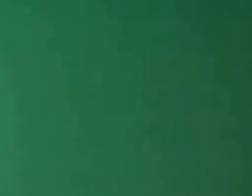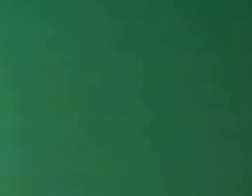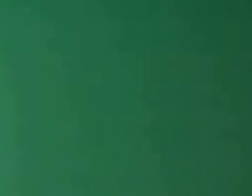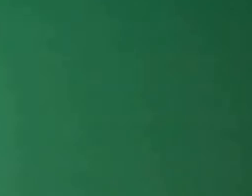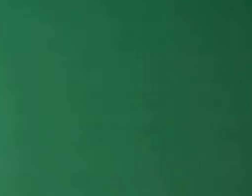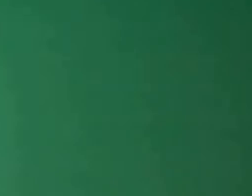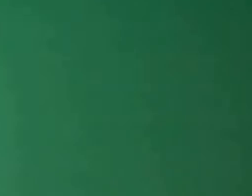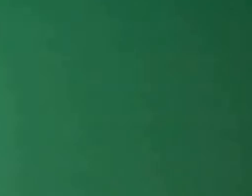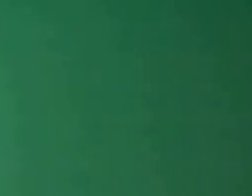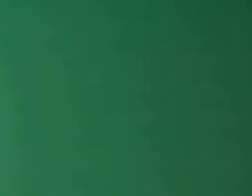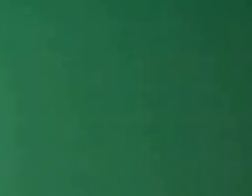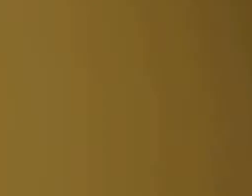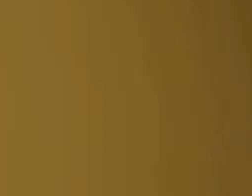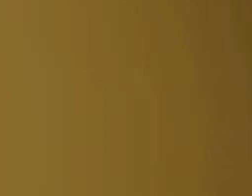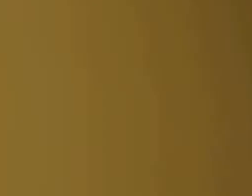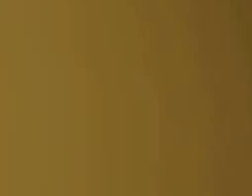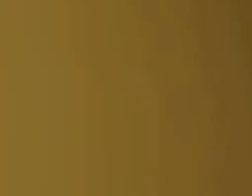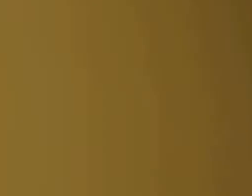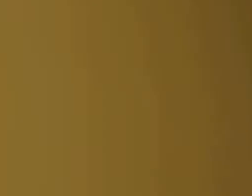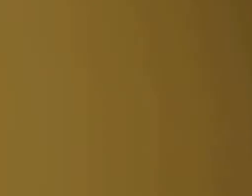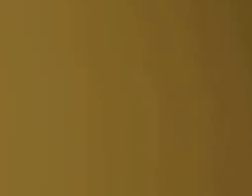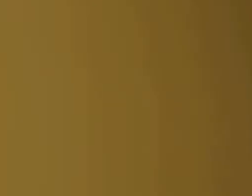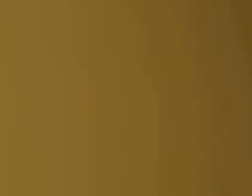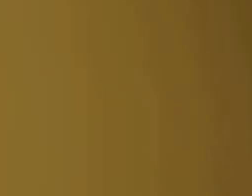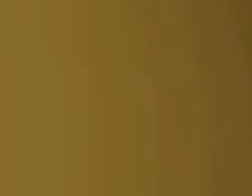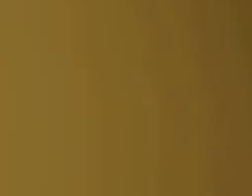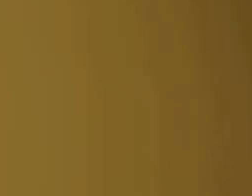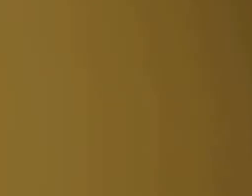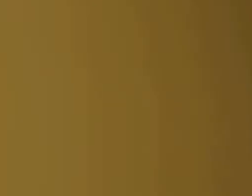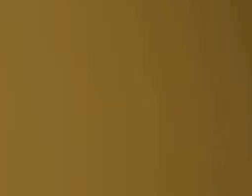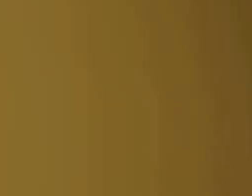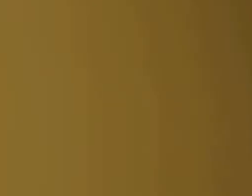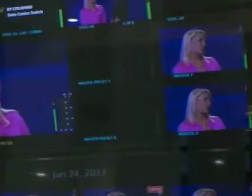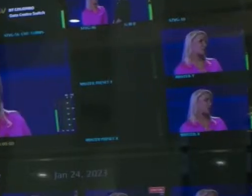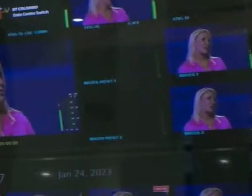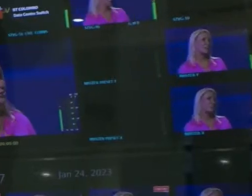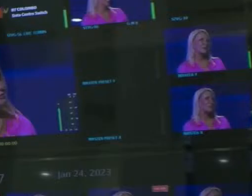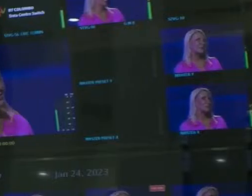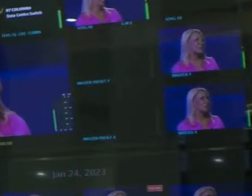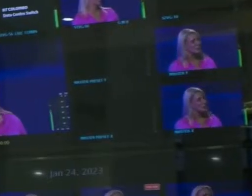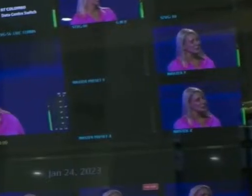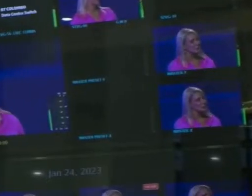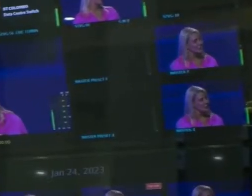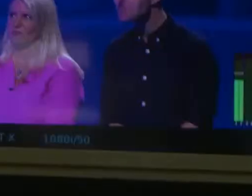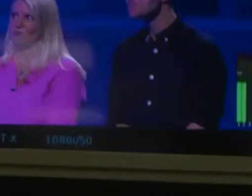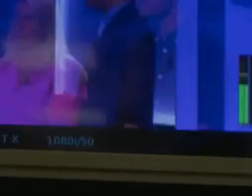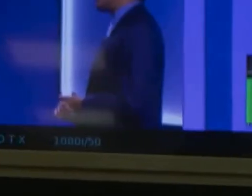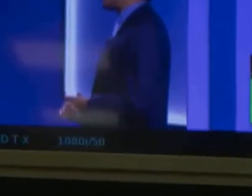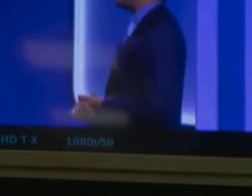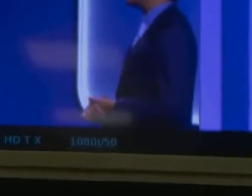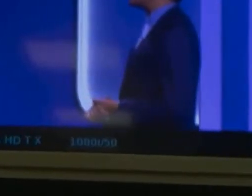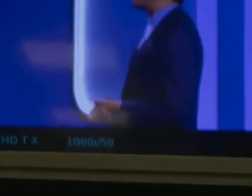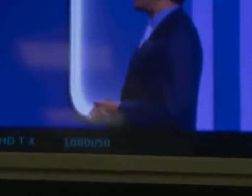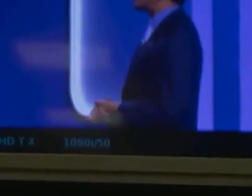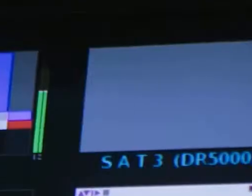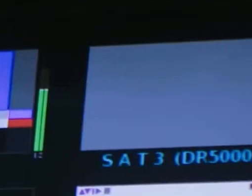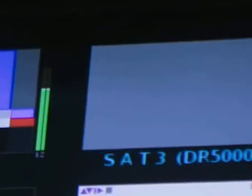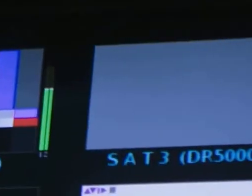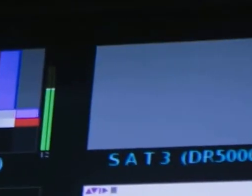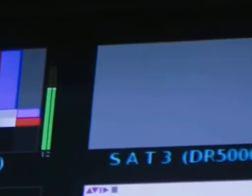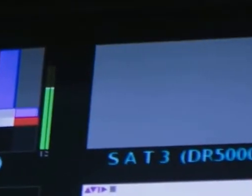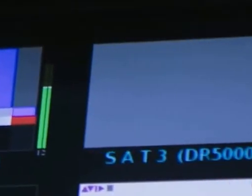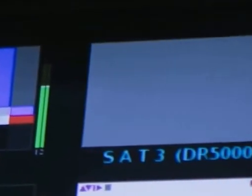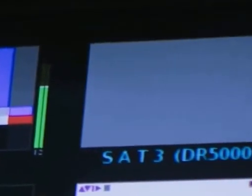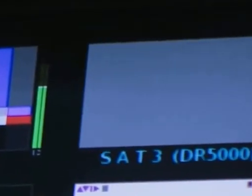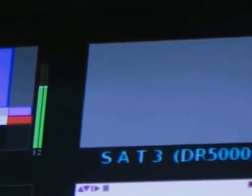with two different types of neurodivergence can be quite similar in the ways that they work. It's really hard to do a one-size-fits-all solution for the workplace